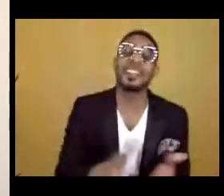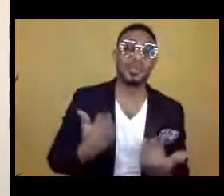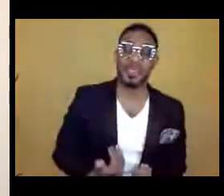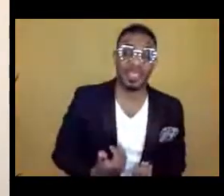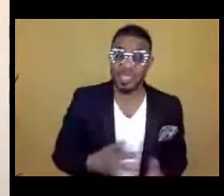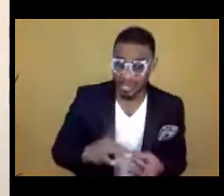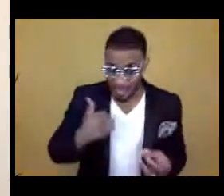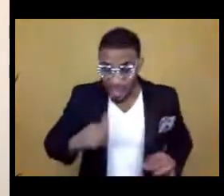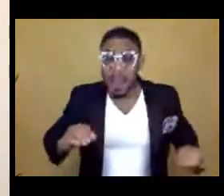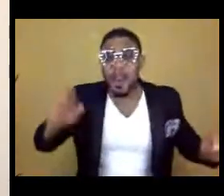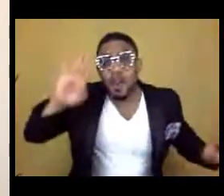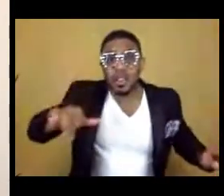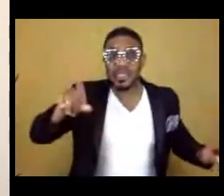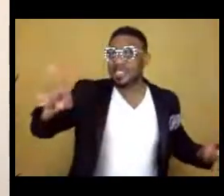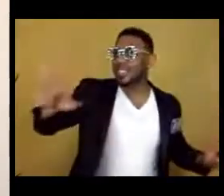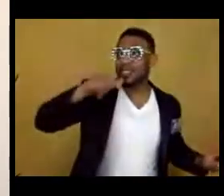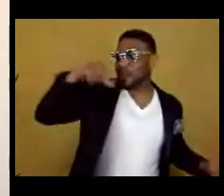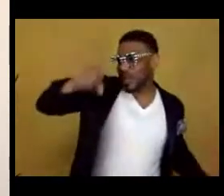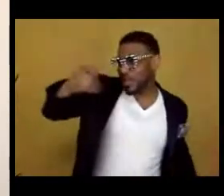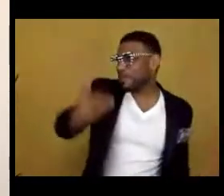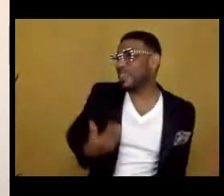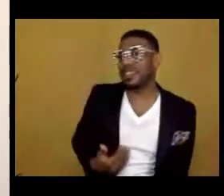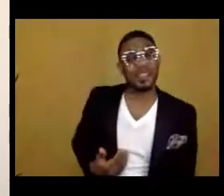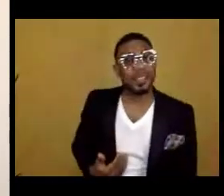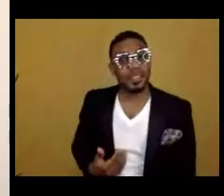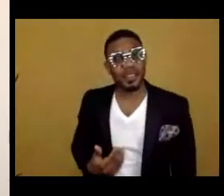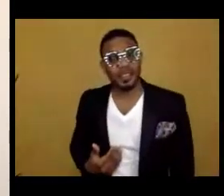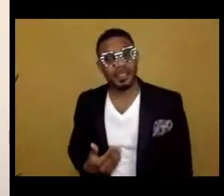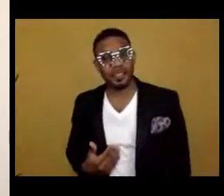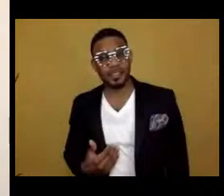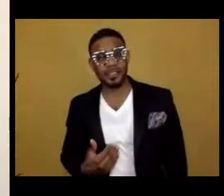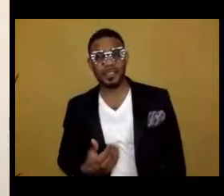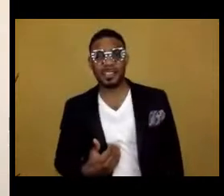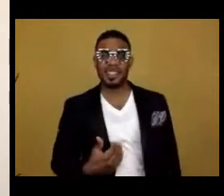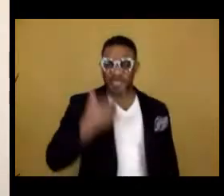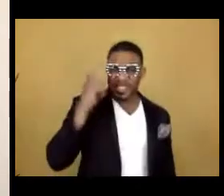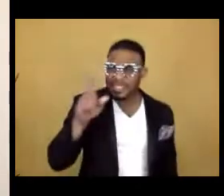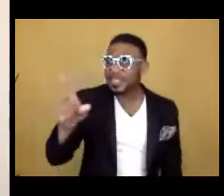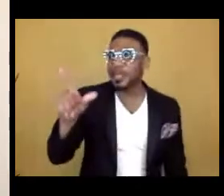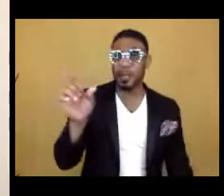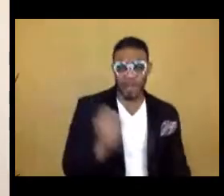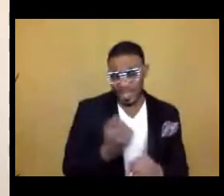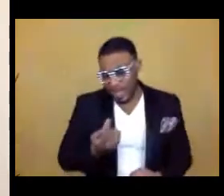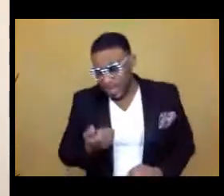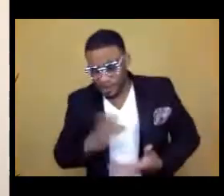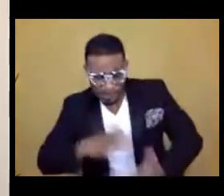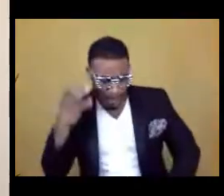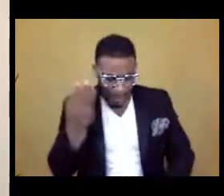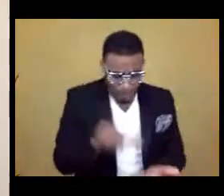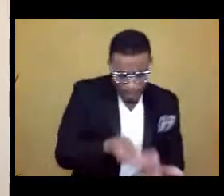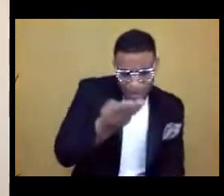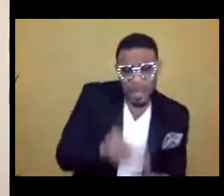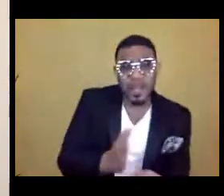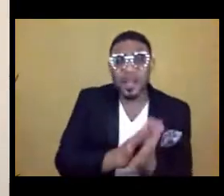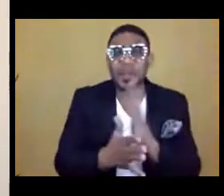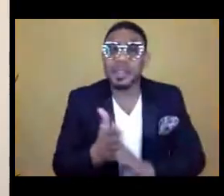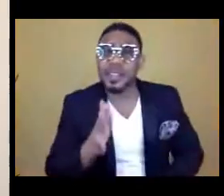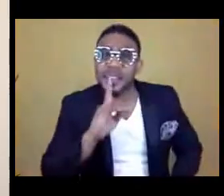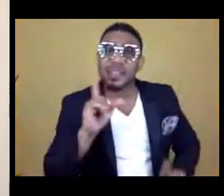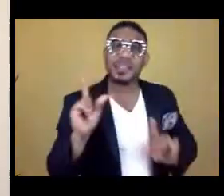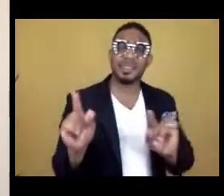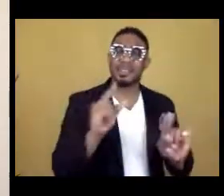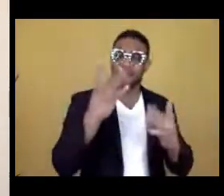I know that she don't need me, 'cause she made a little too much money to be 20 and